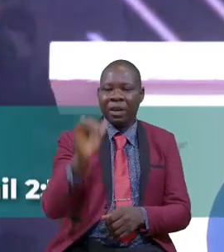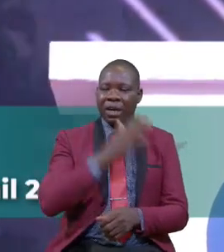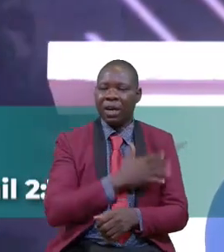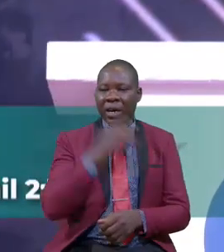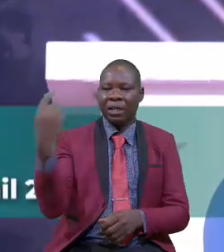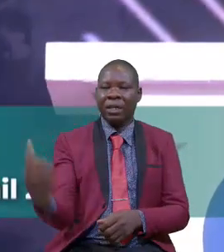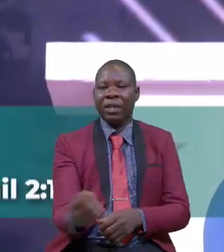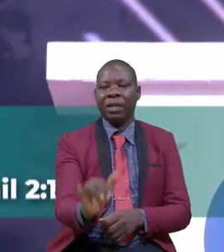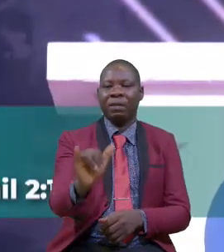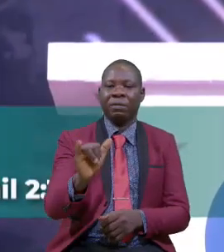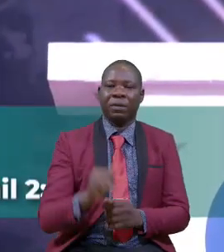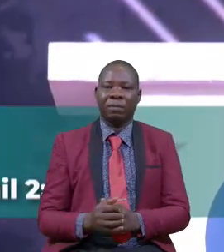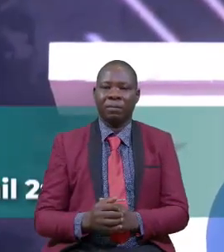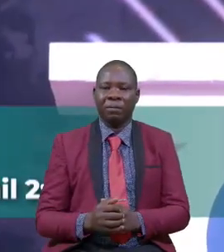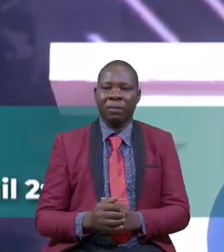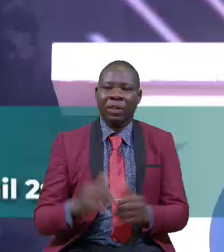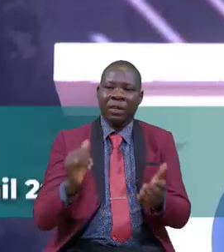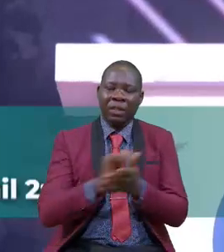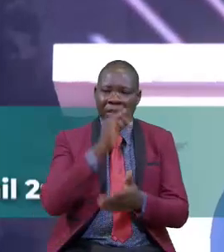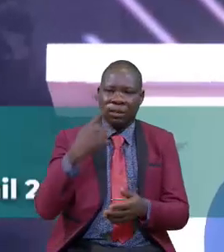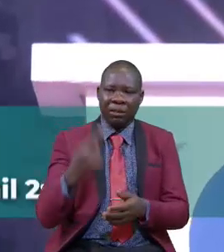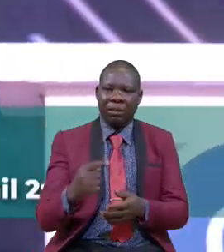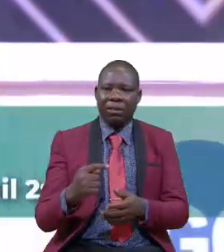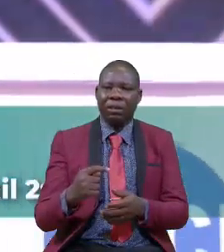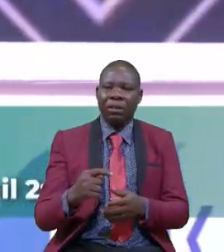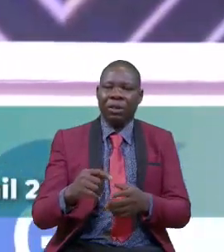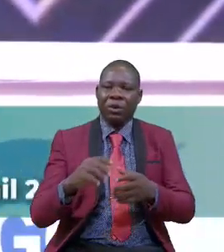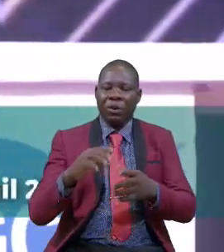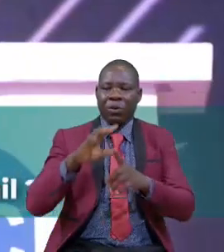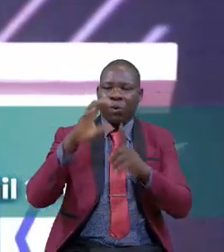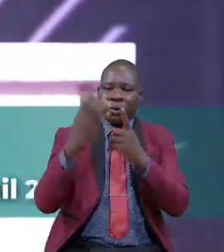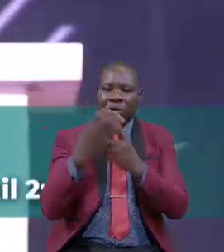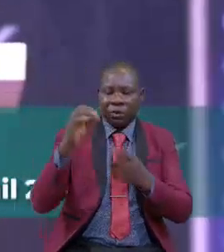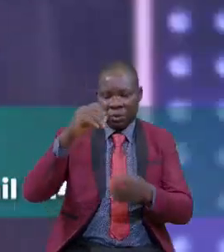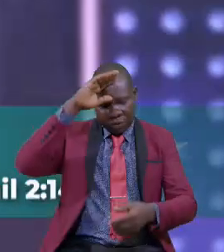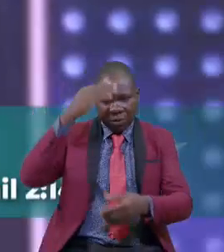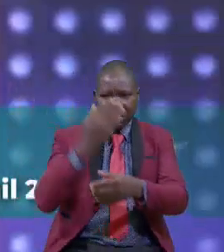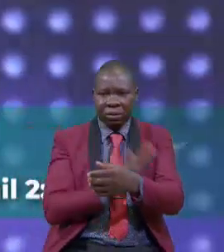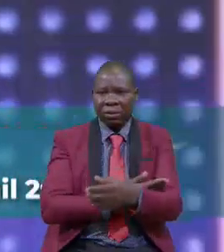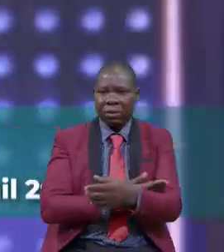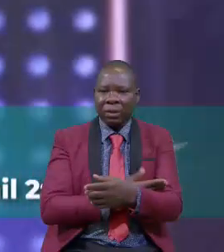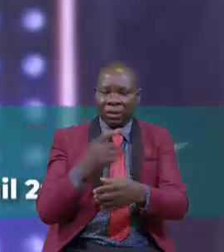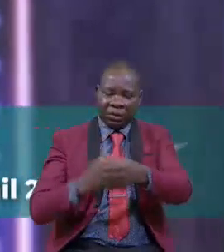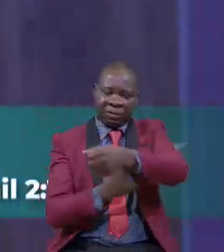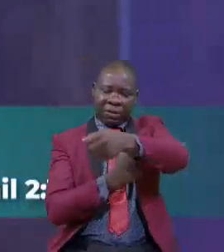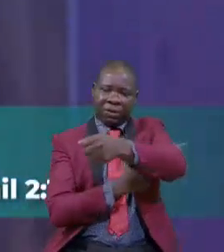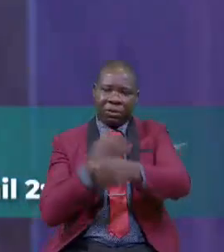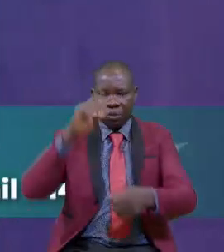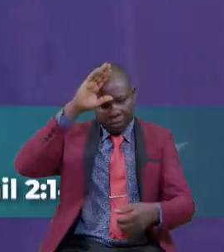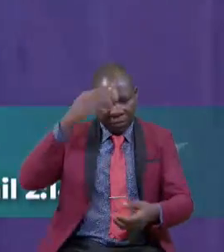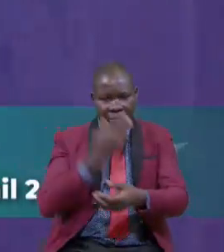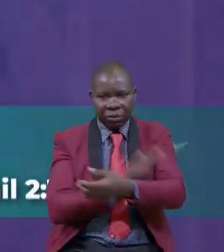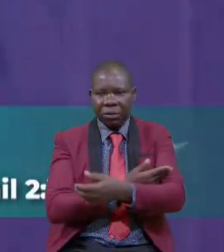And so that's the foundation of sonship, because of the grace of God that comes into our lives at the